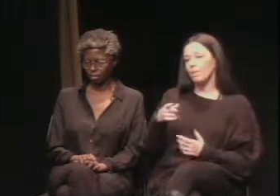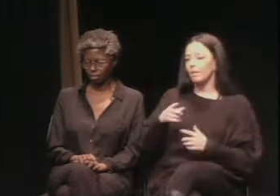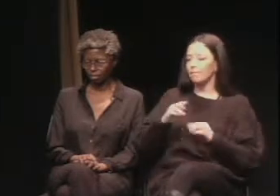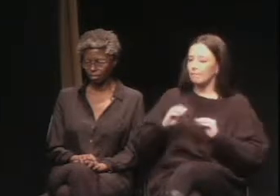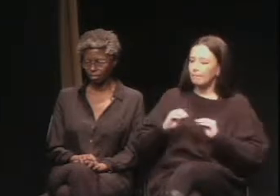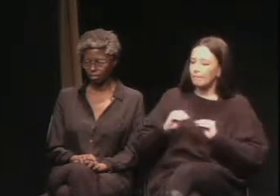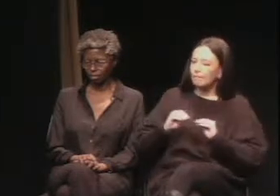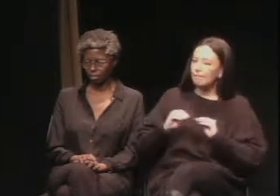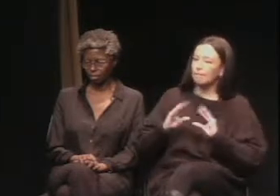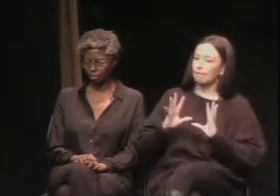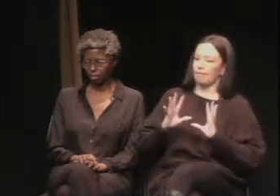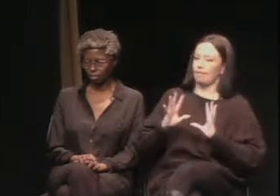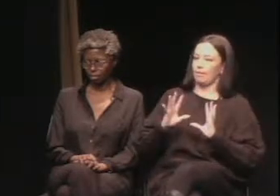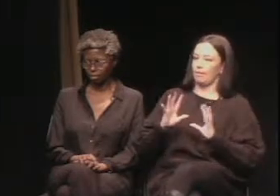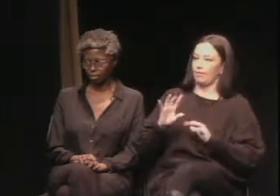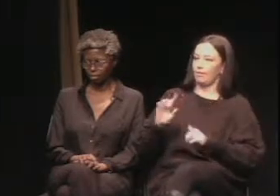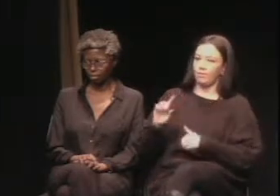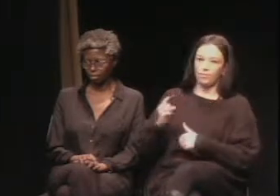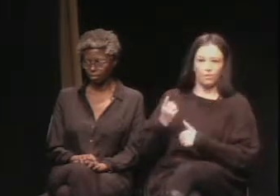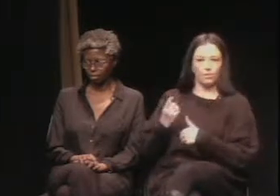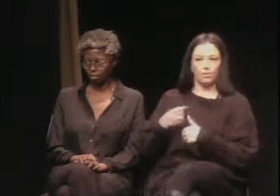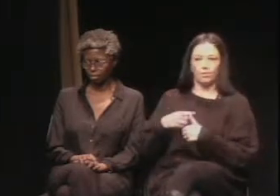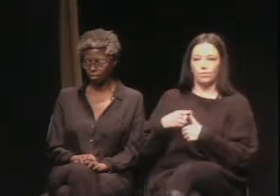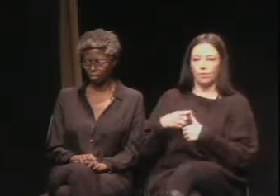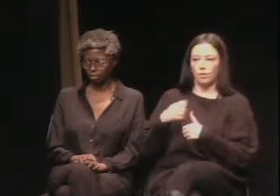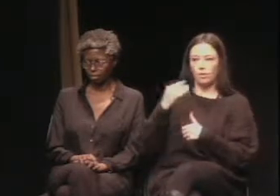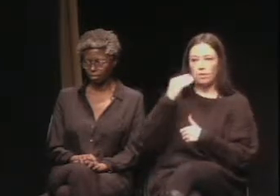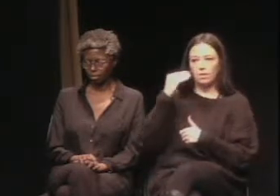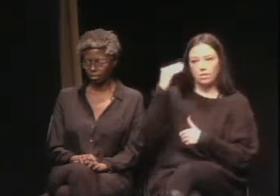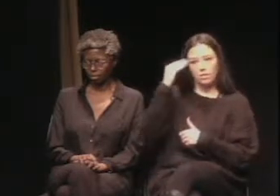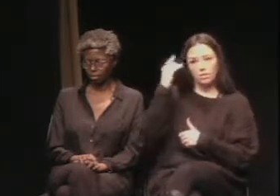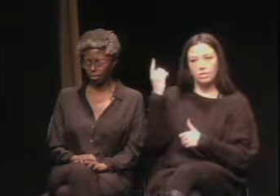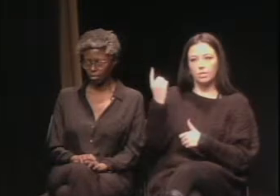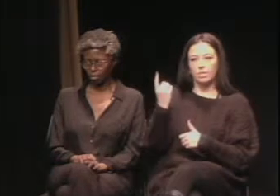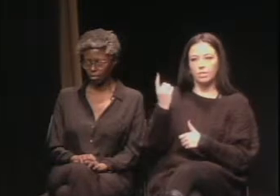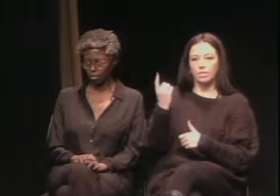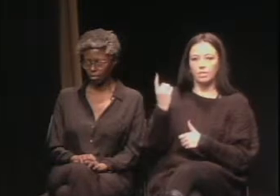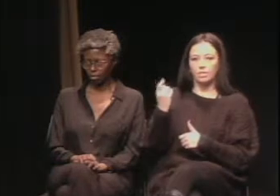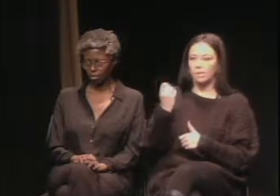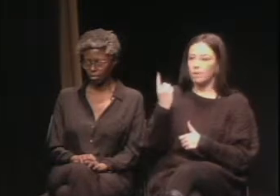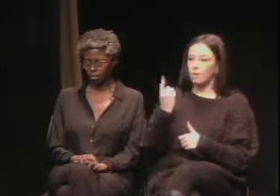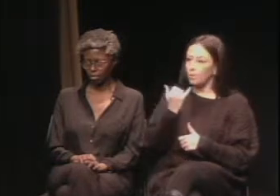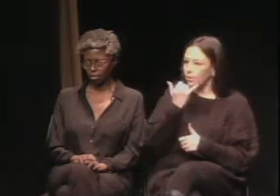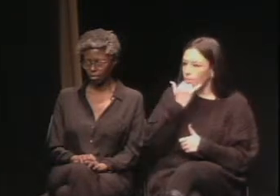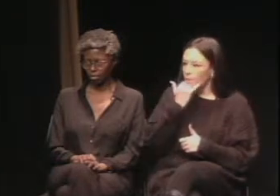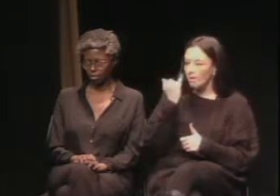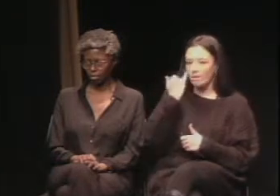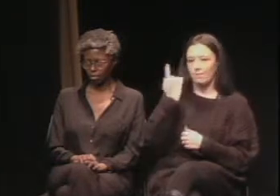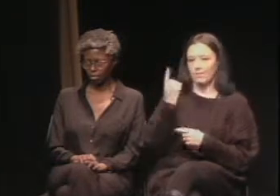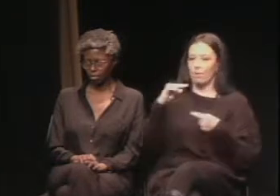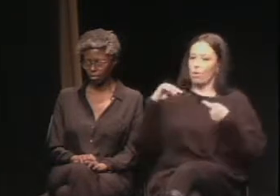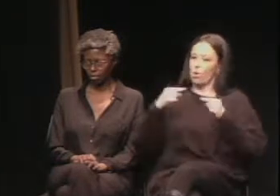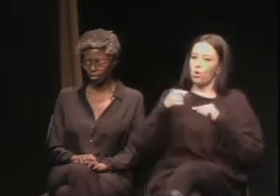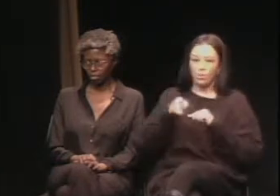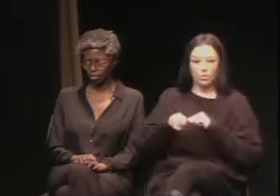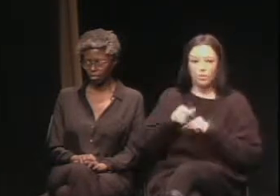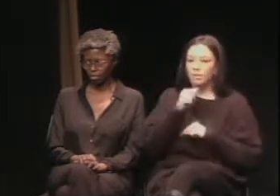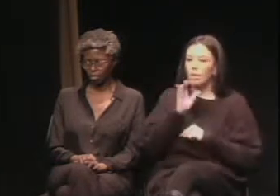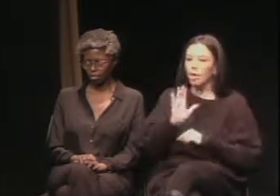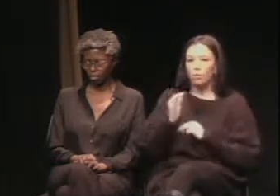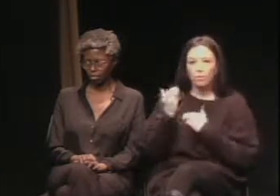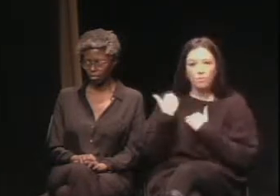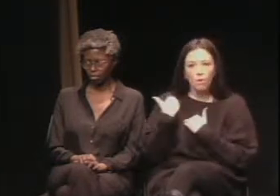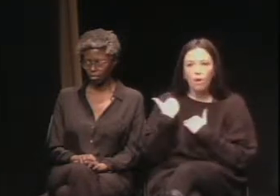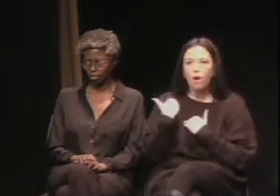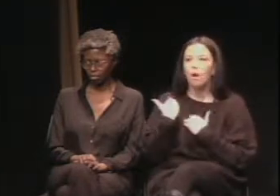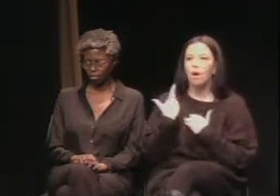clear, first of all, that the adult is always wrong. Yeah. In the instance somebody harms you, that is not your fault.